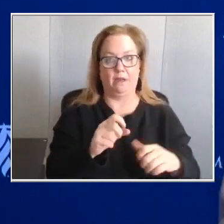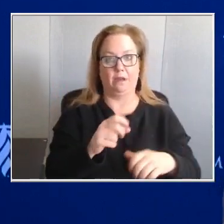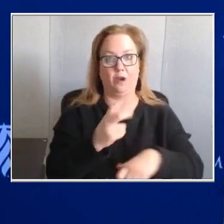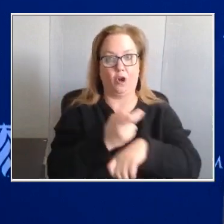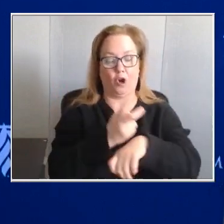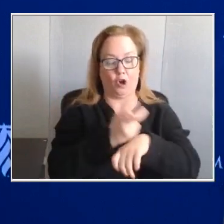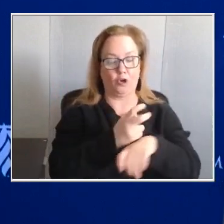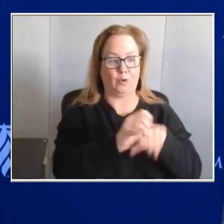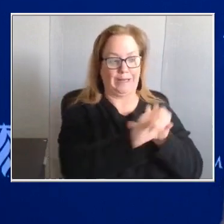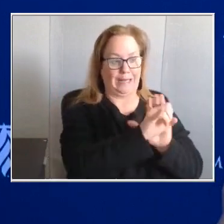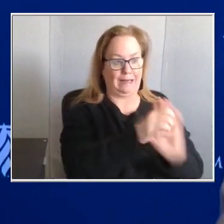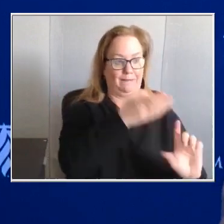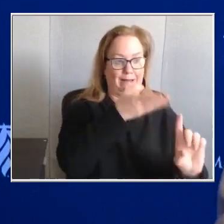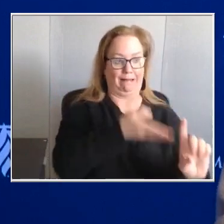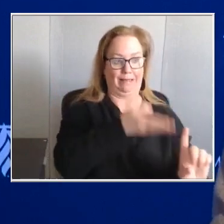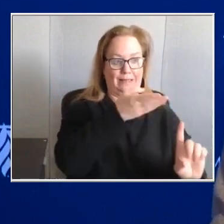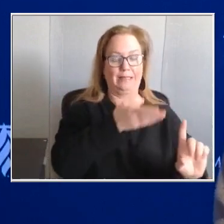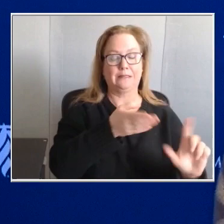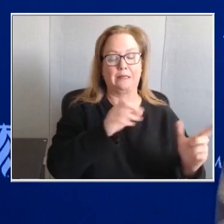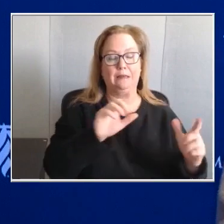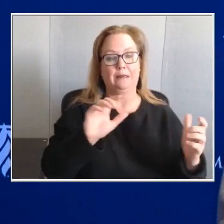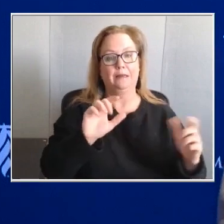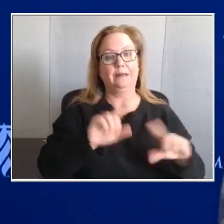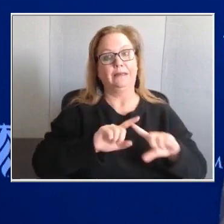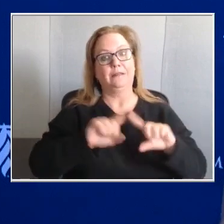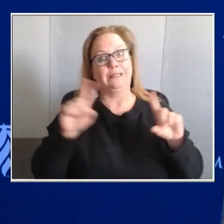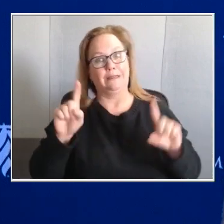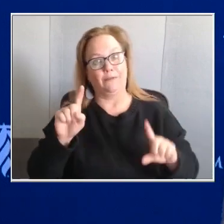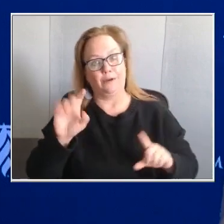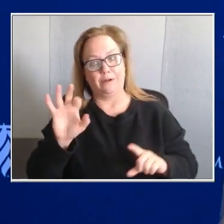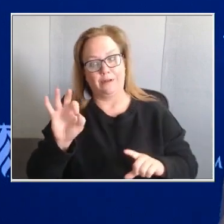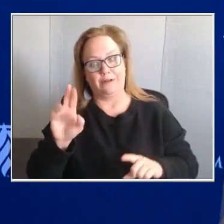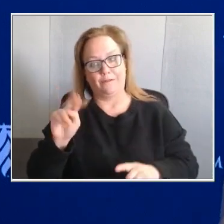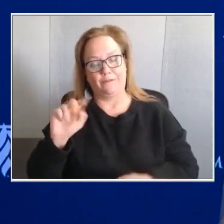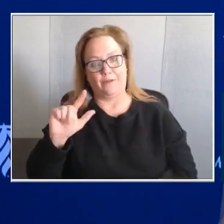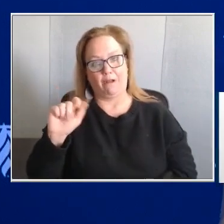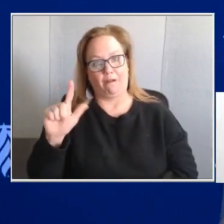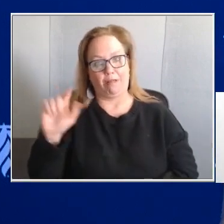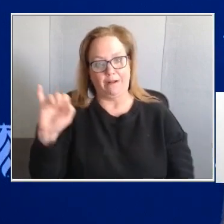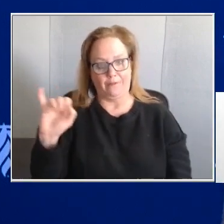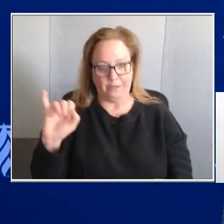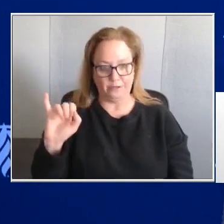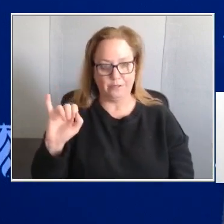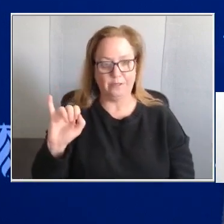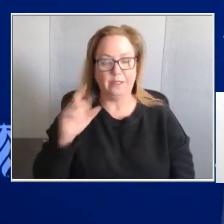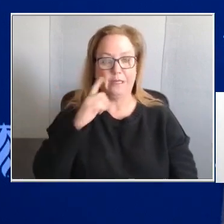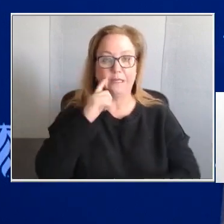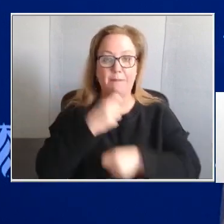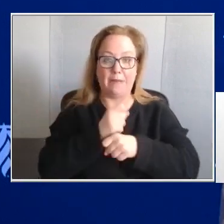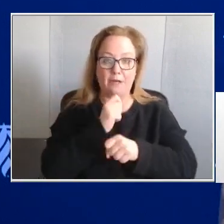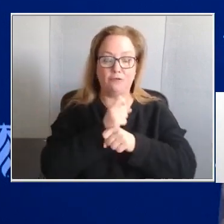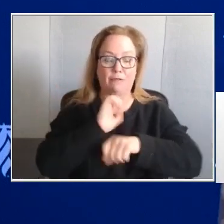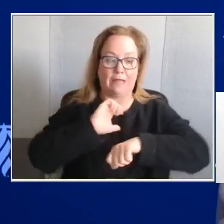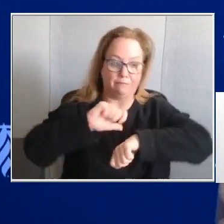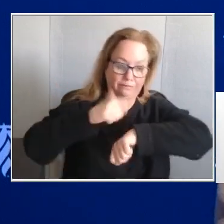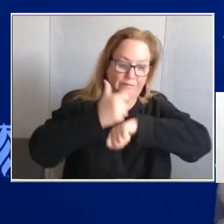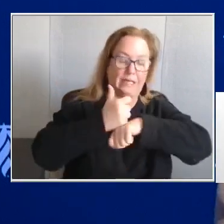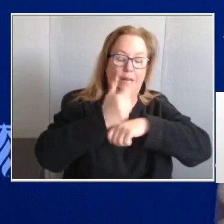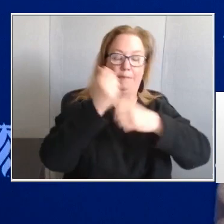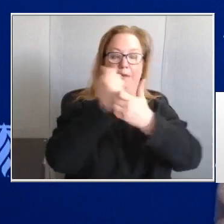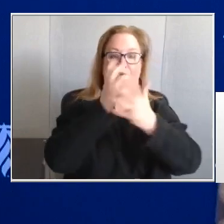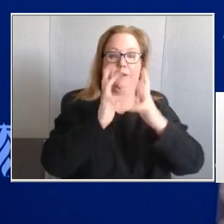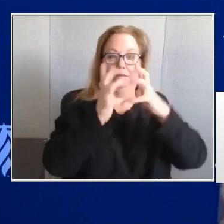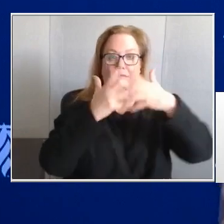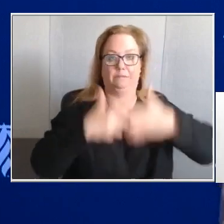other types of fungal infections, and to make sure that they have their basic infection control practices in place so that they can really prevent